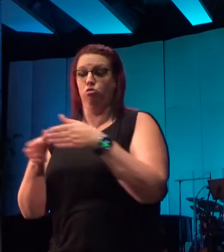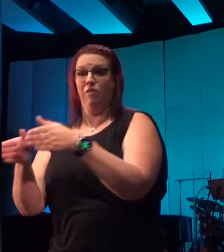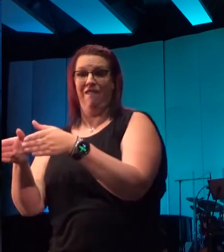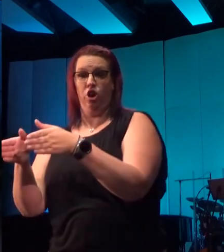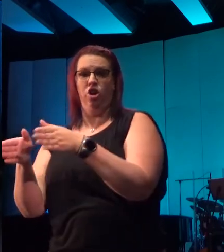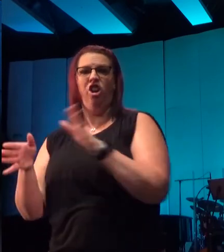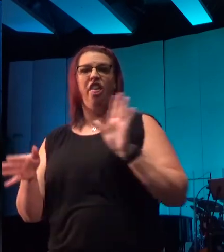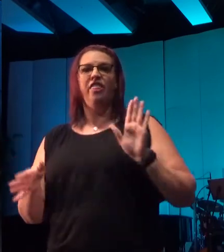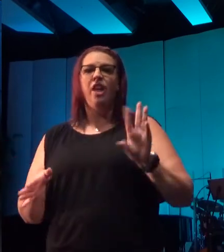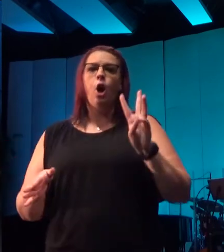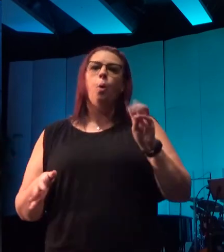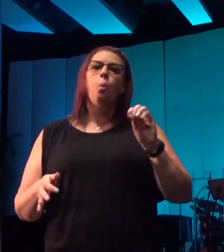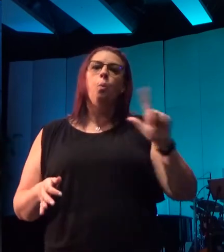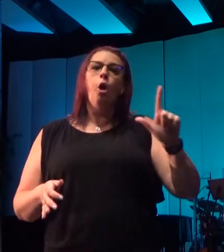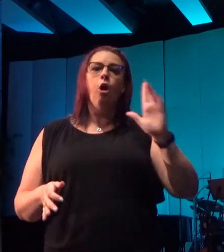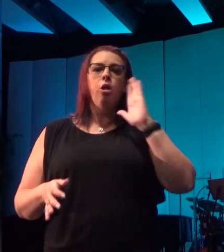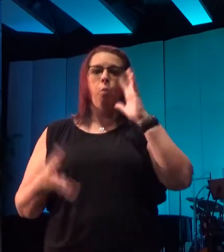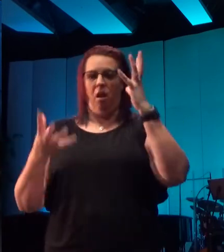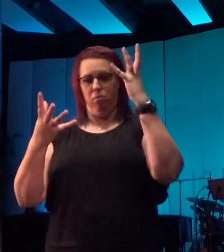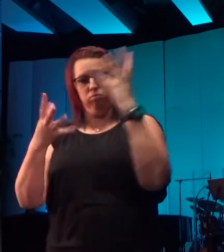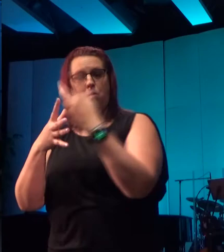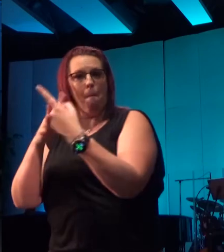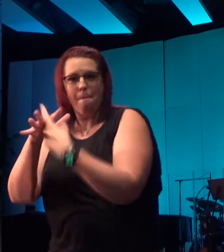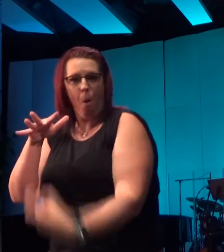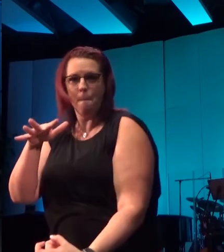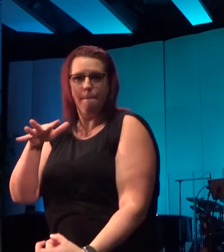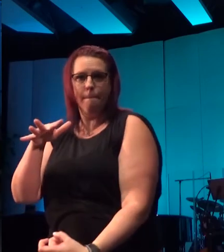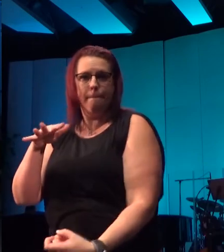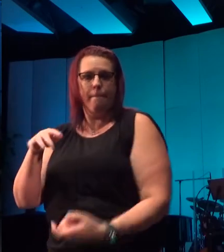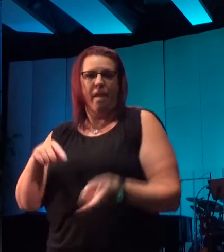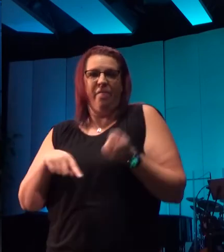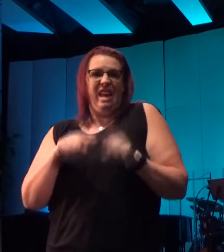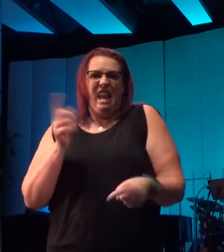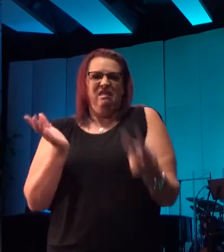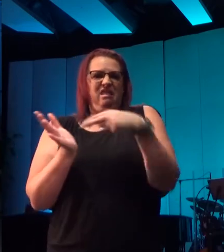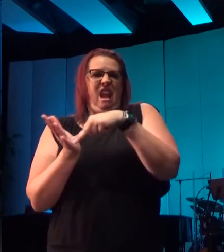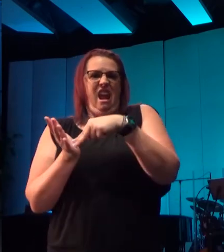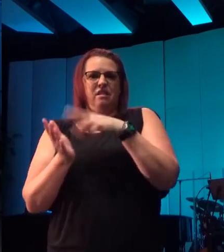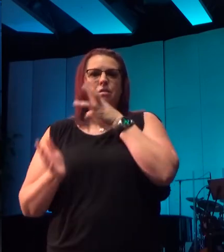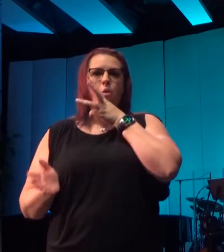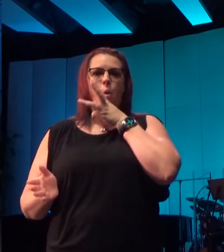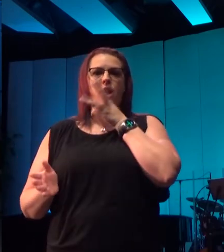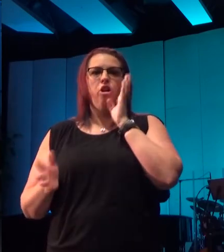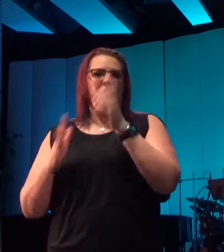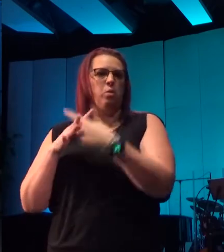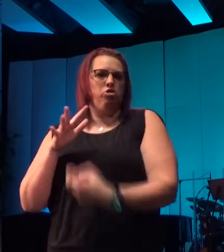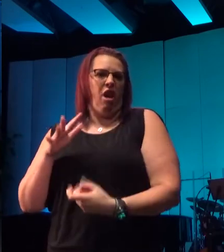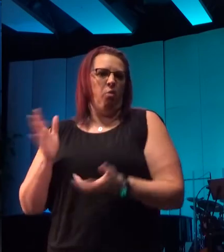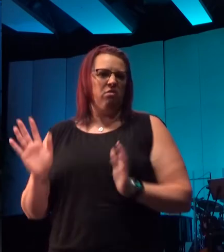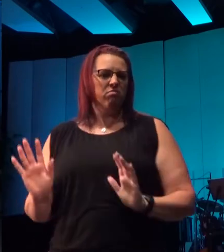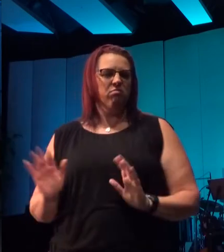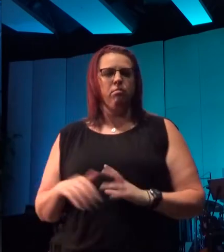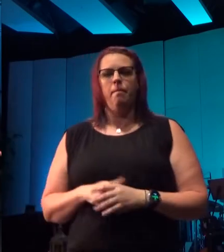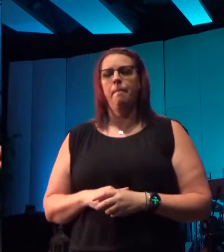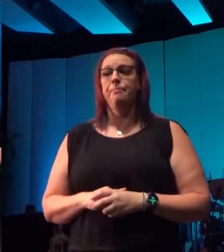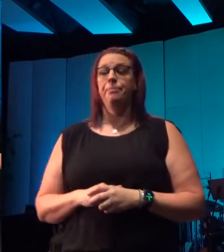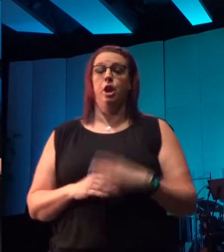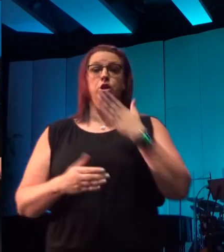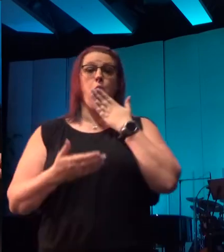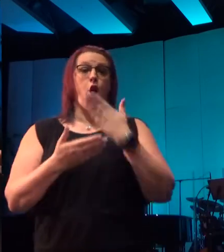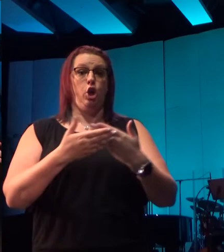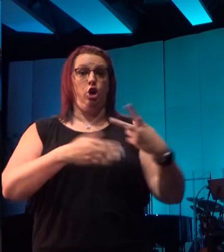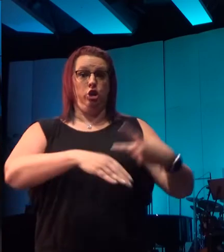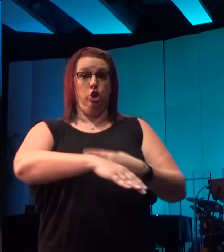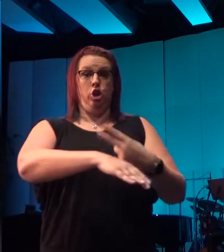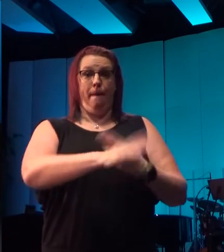soaked wool will pull them immediately to the bottom. They won't be able to stand up, and they'll drown. And so a good shepherd